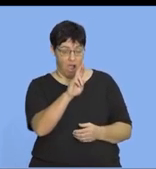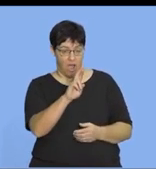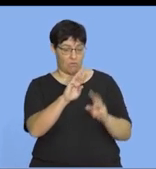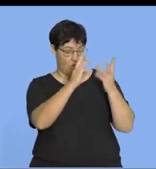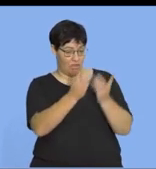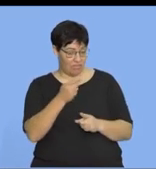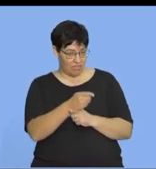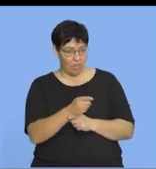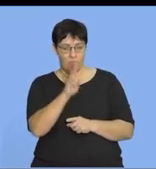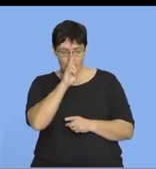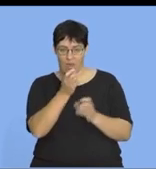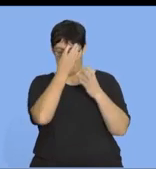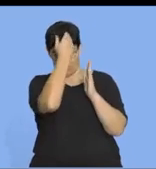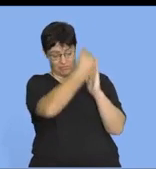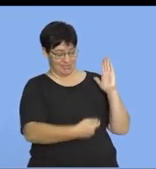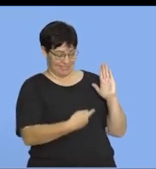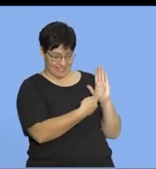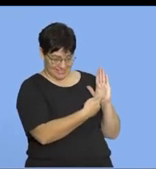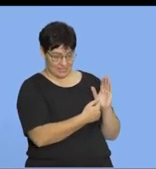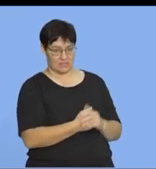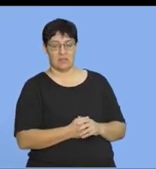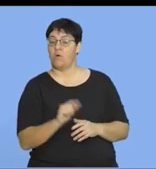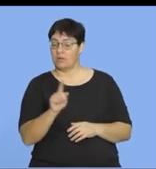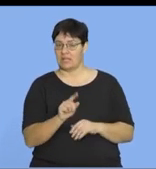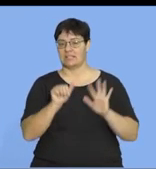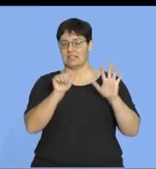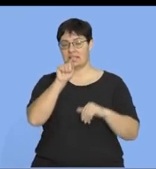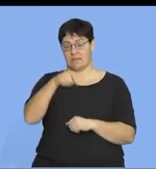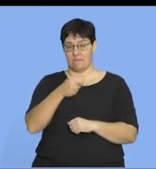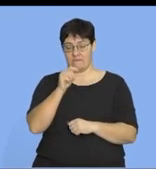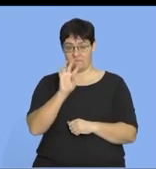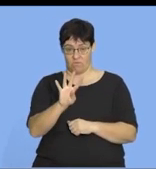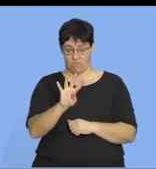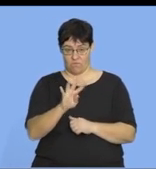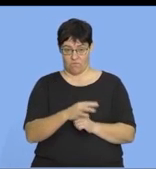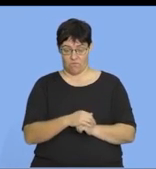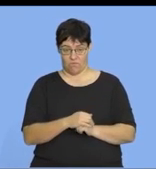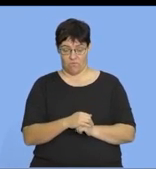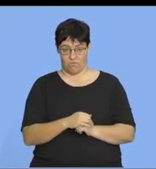radius of the Earth, which you will look up on your information sheet, is 6,4.